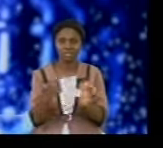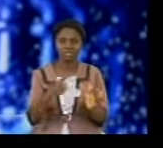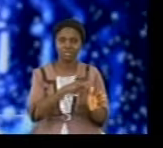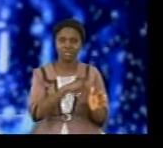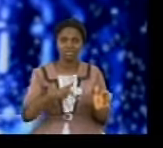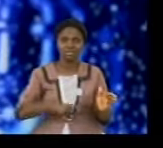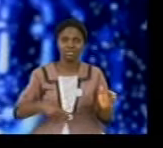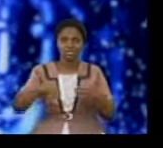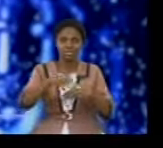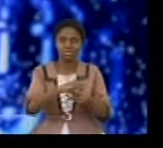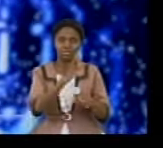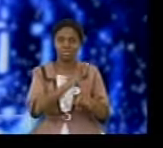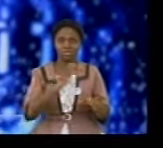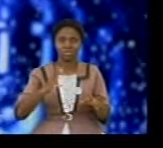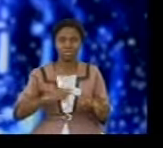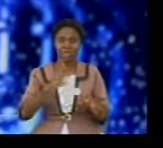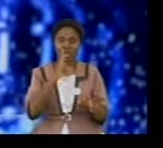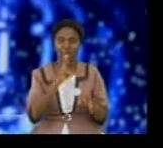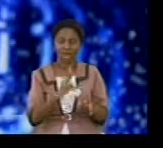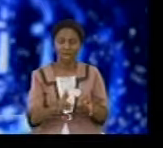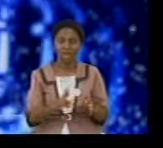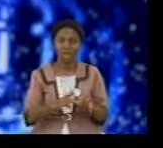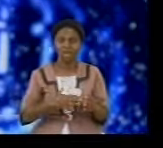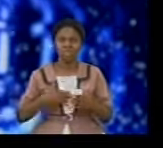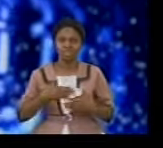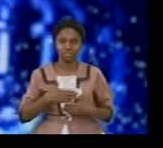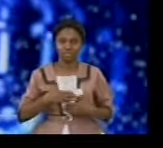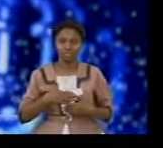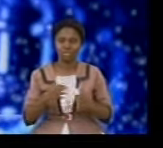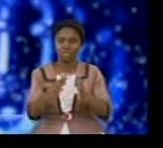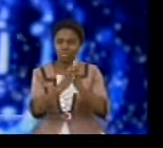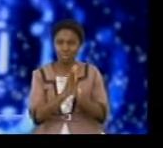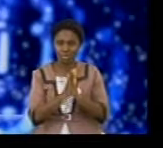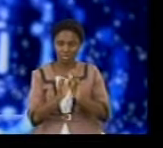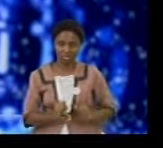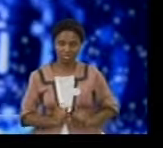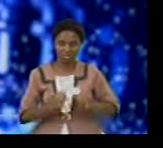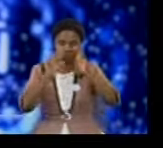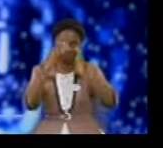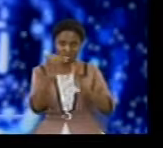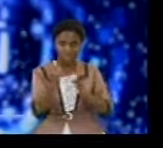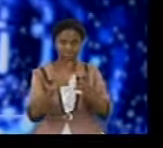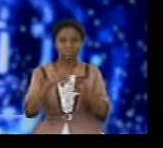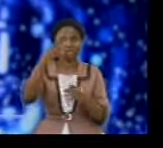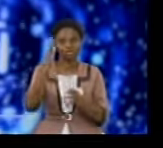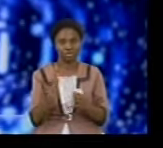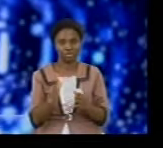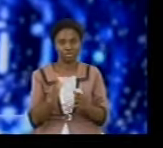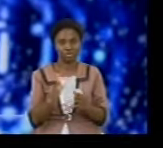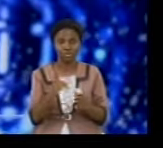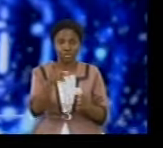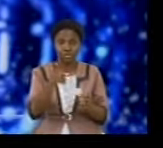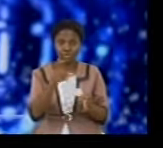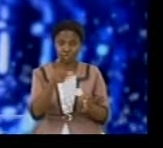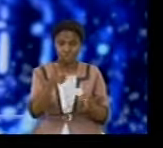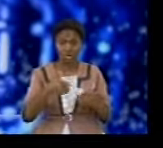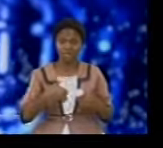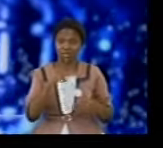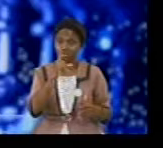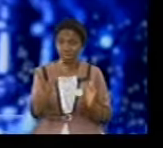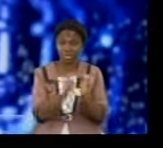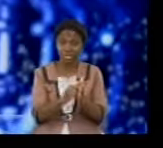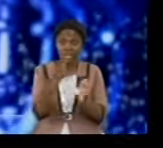those who also will come in into the kingdom. Pray and commit yourself unto the Lord. Already you have been assured that the grace of God that brings